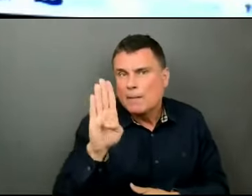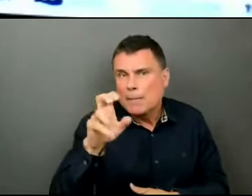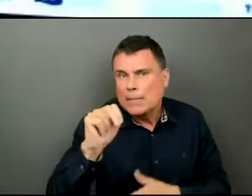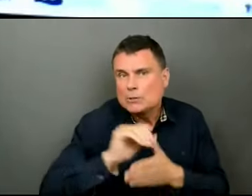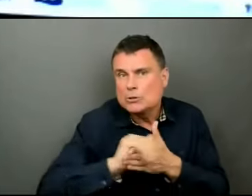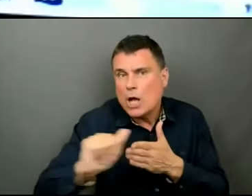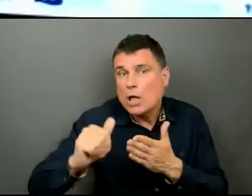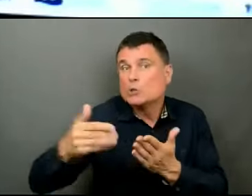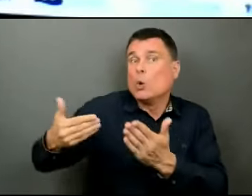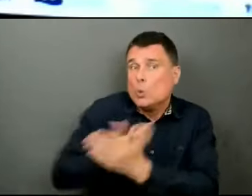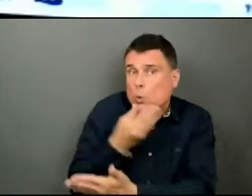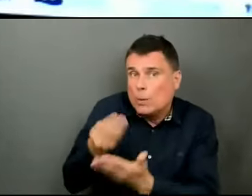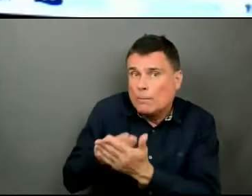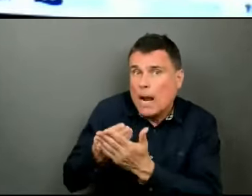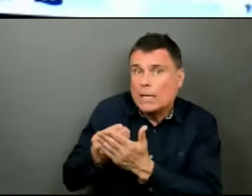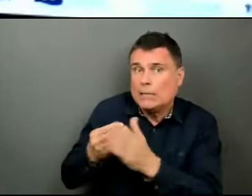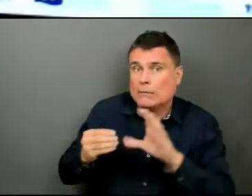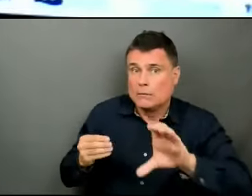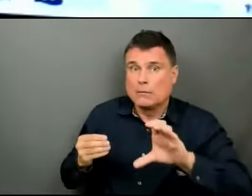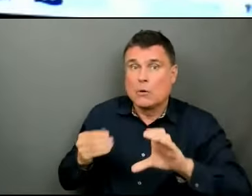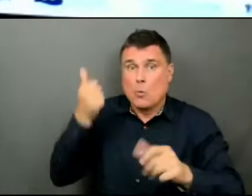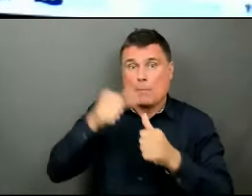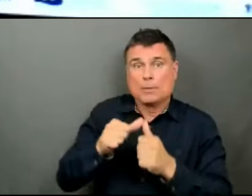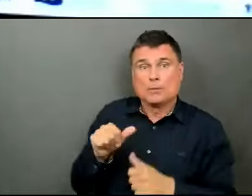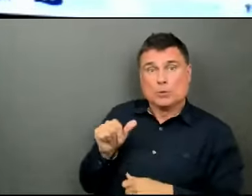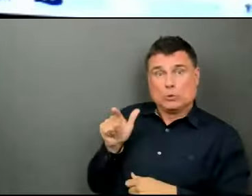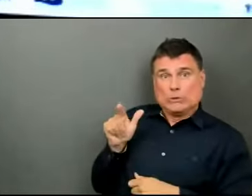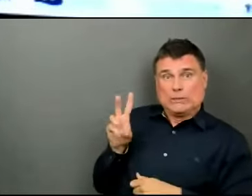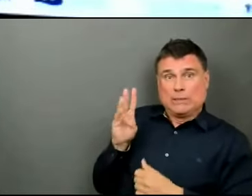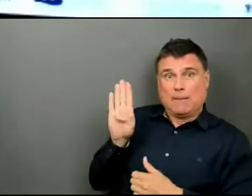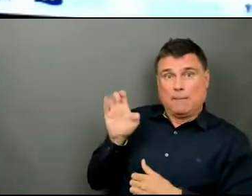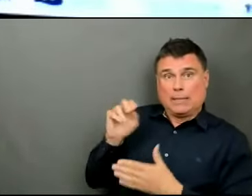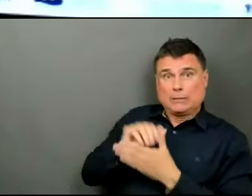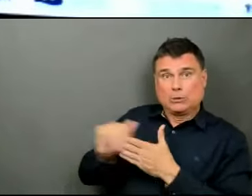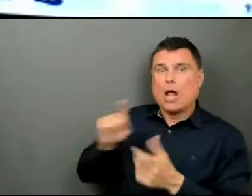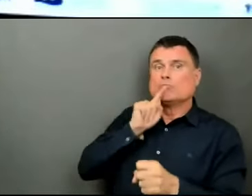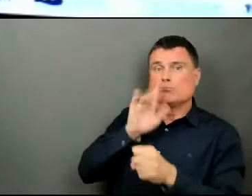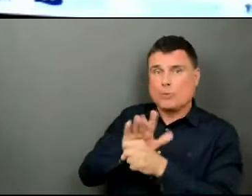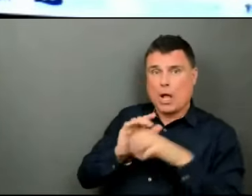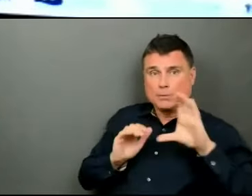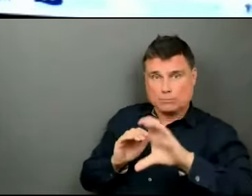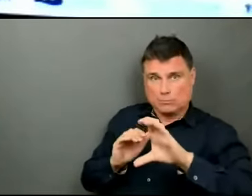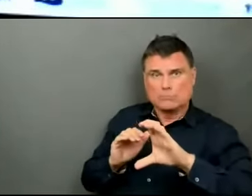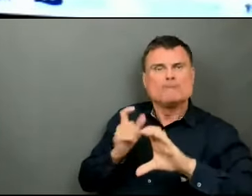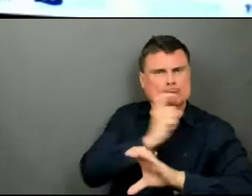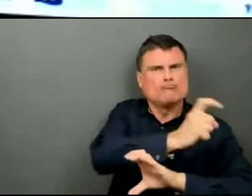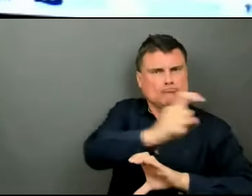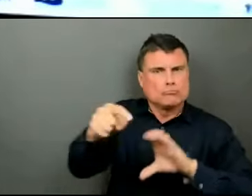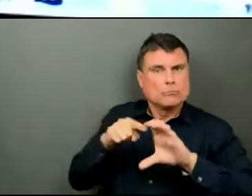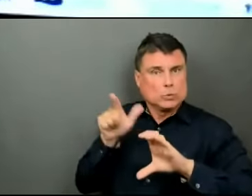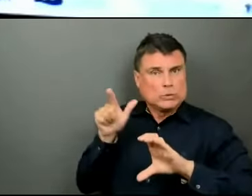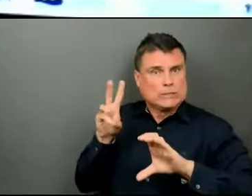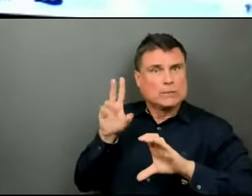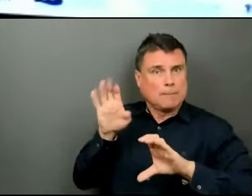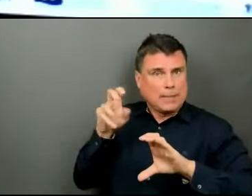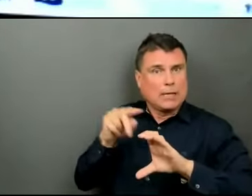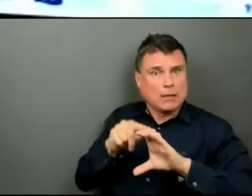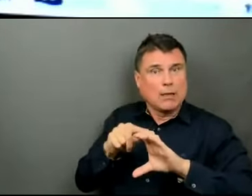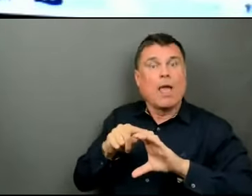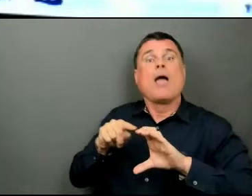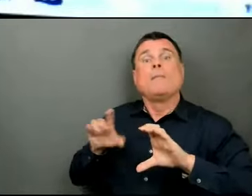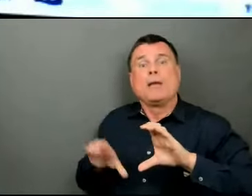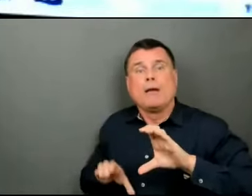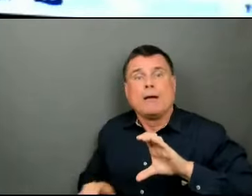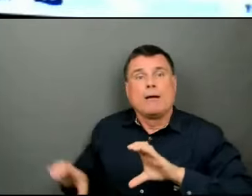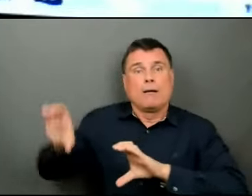the $26 billion already committed to provinces and territories in public transit. This is to accelerate shovel-ready,